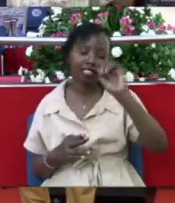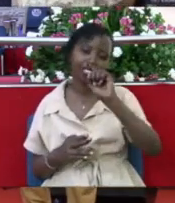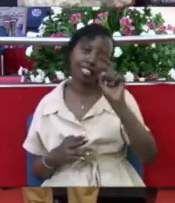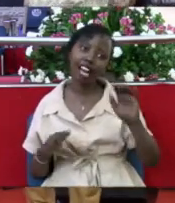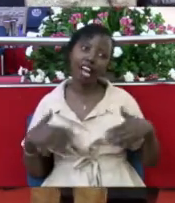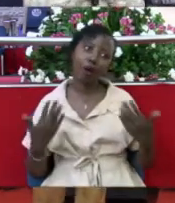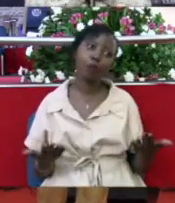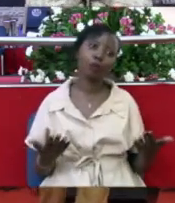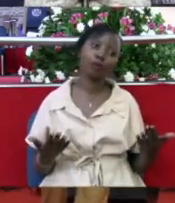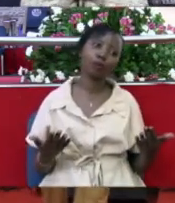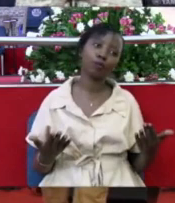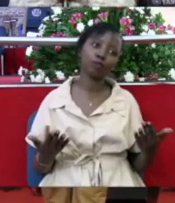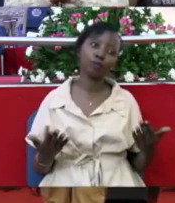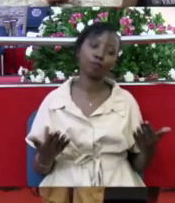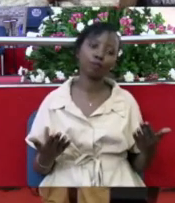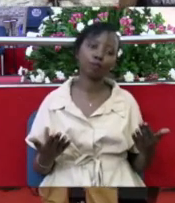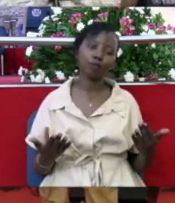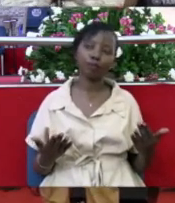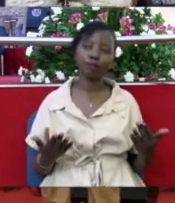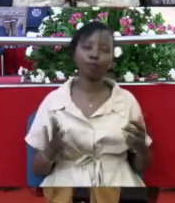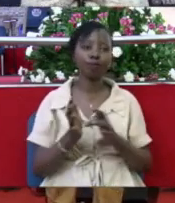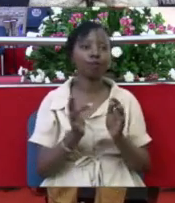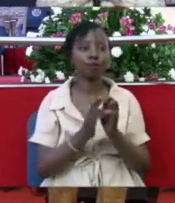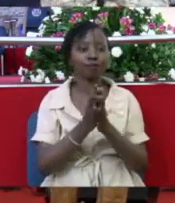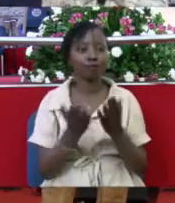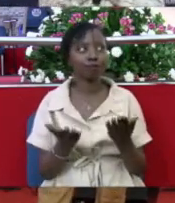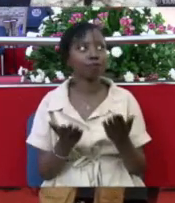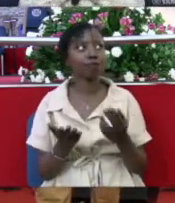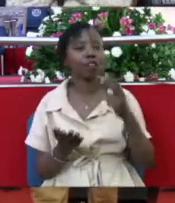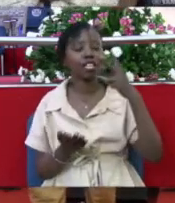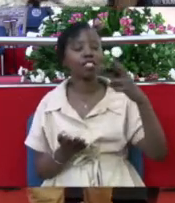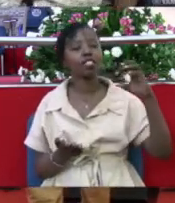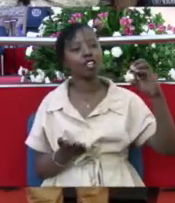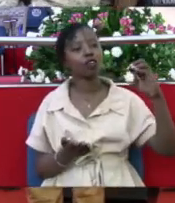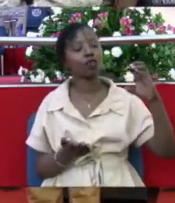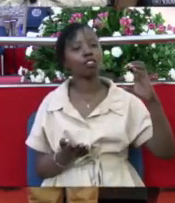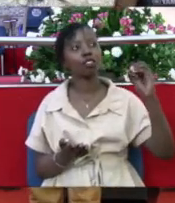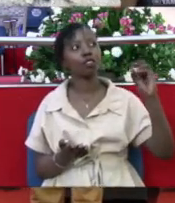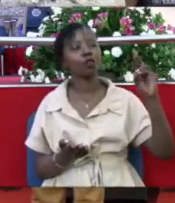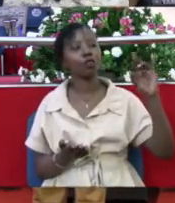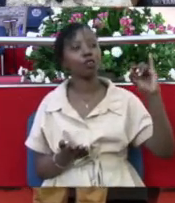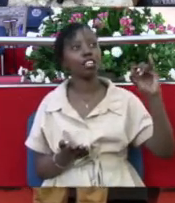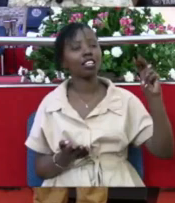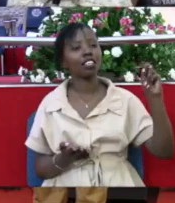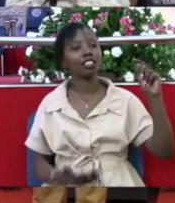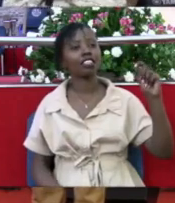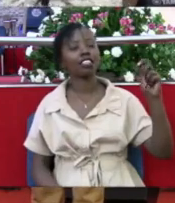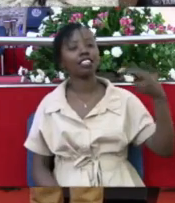tutaanza vipi? We're going to go into 2 Corinthians chapter 7. Twende kwa Wakorintho wa pili mlango ni wa